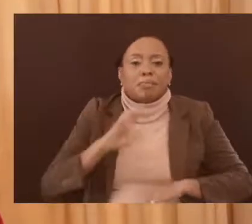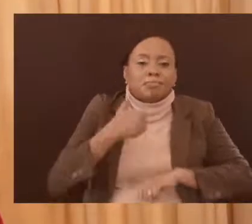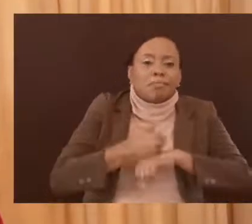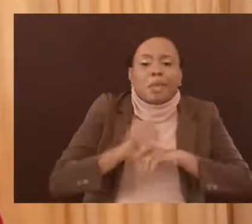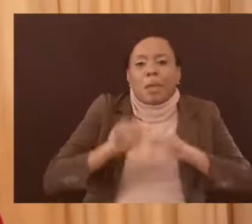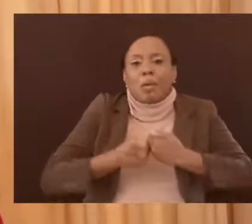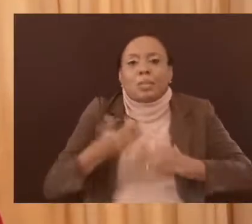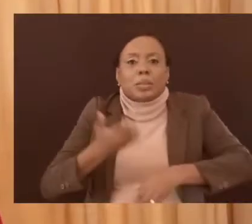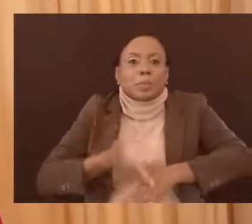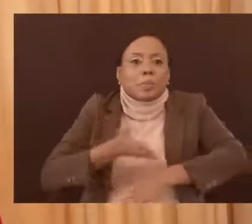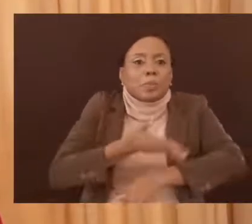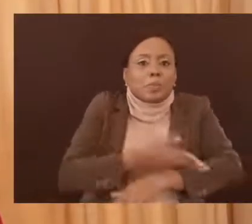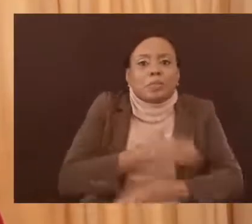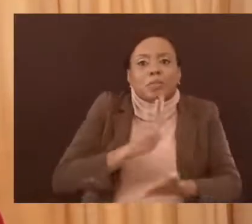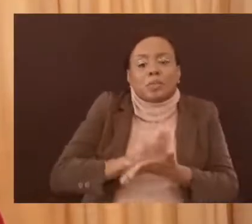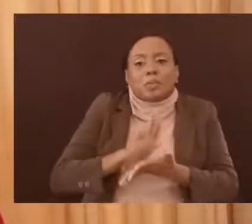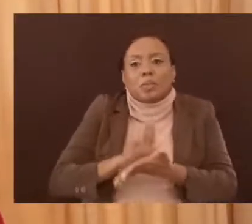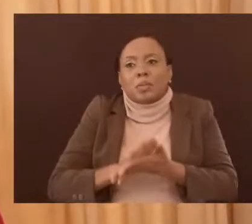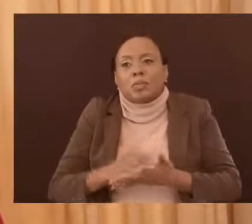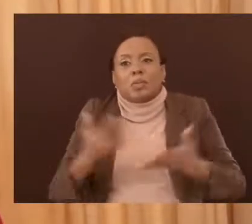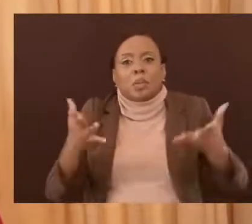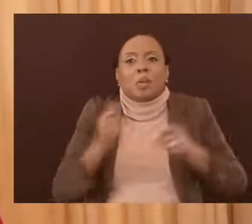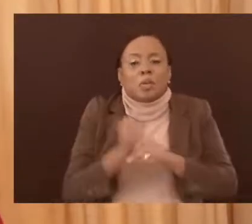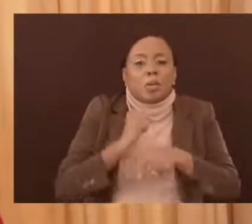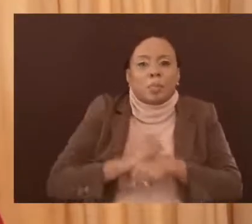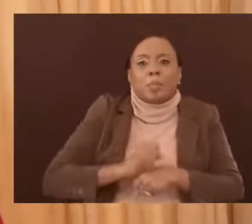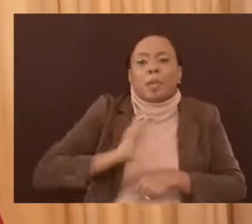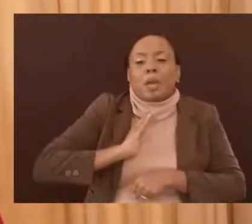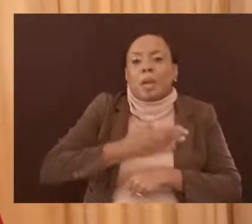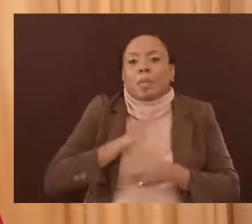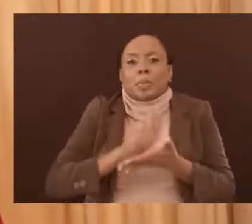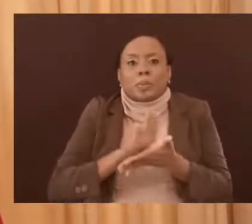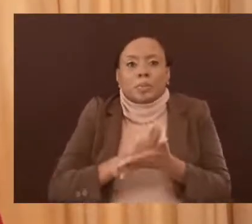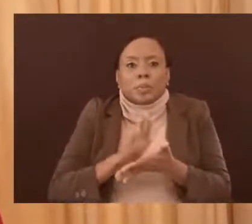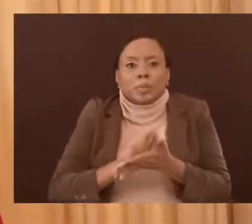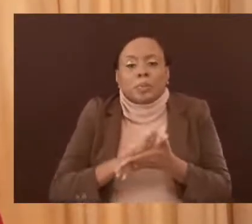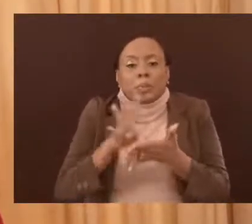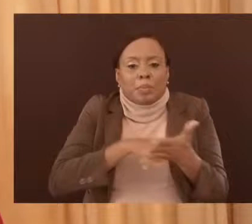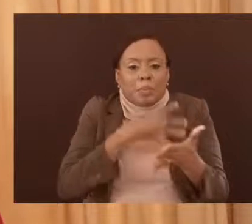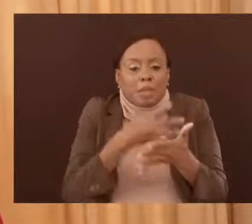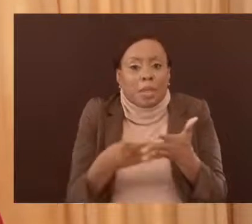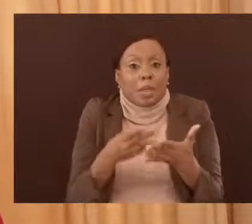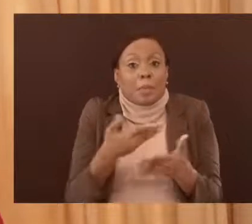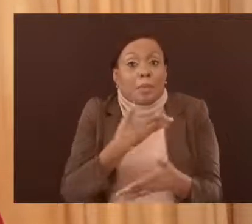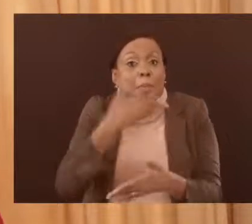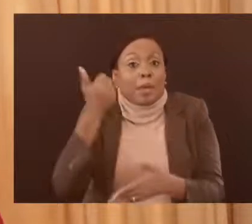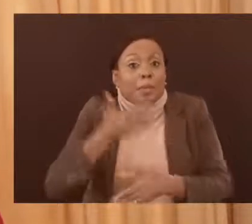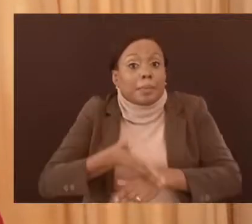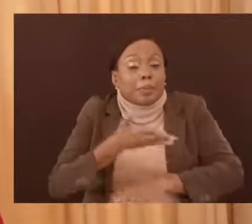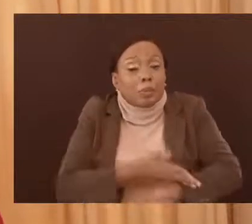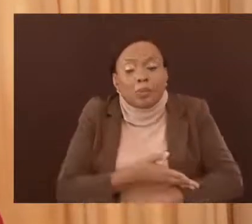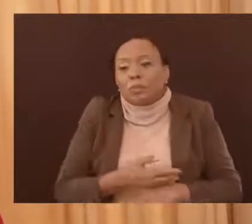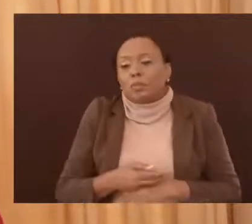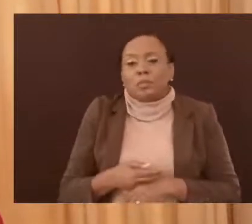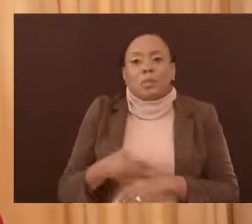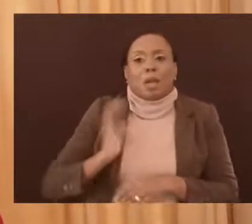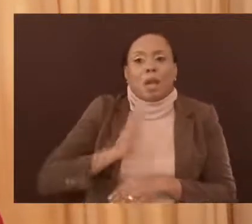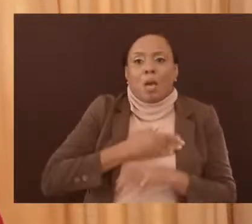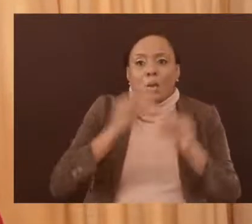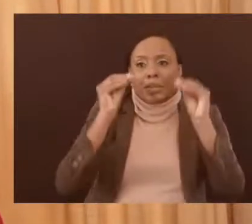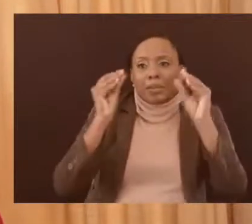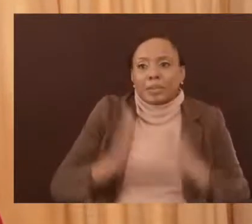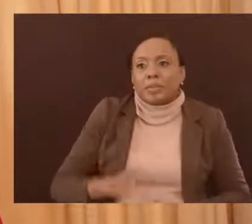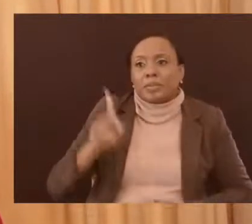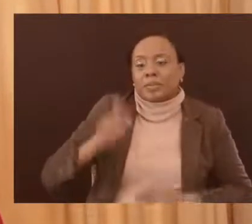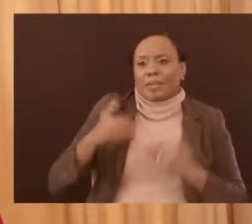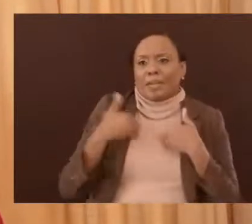our schools, to make our school curriculum relevant to our students, to make sure that we equip our teachers with these skill sets to be